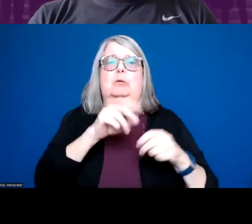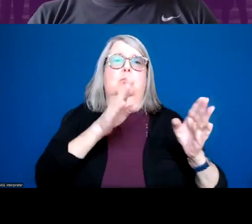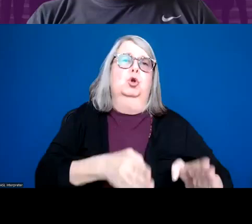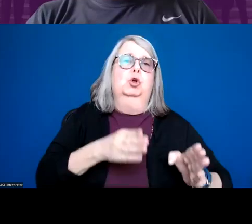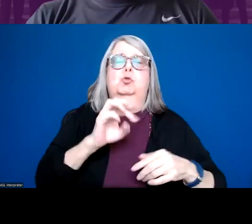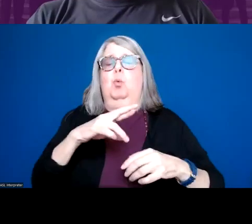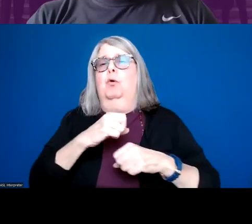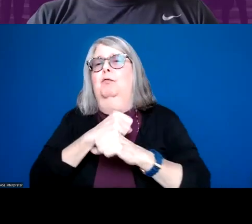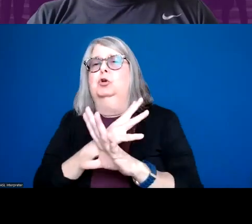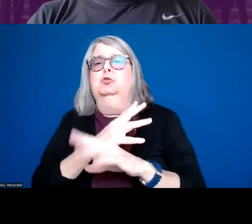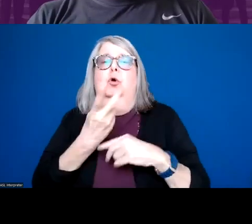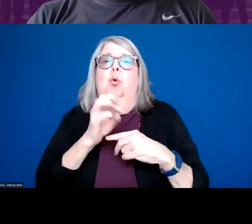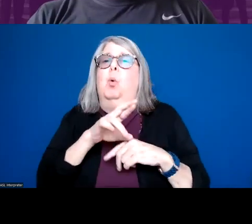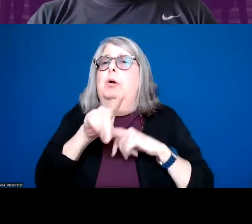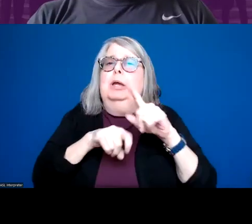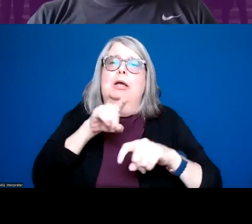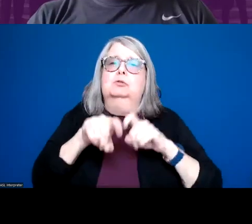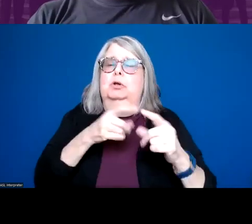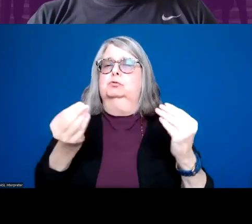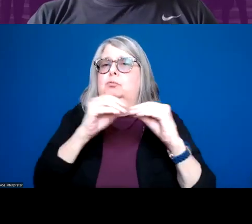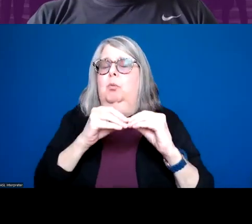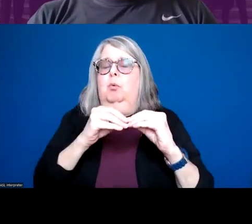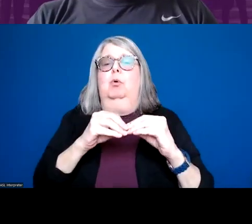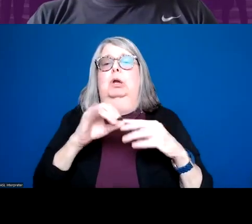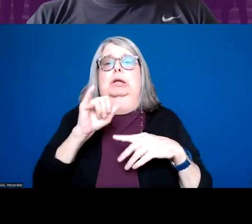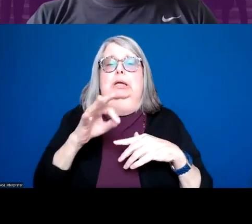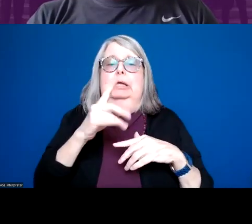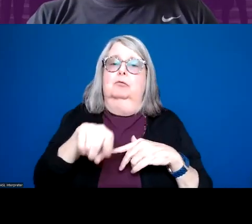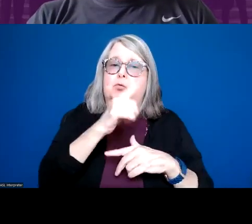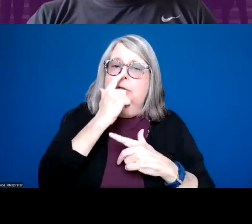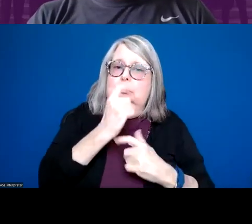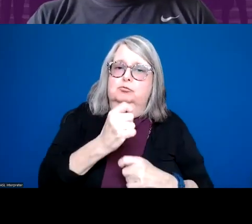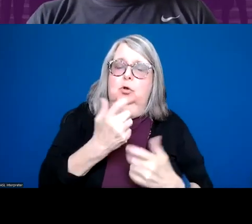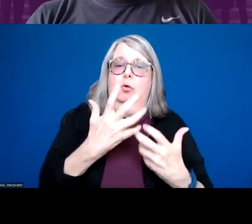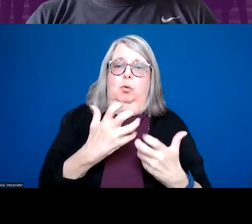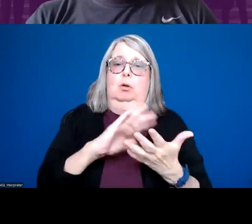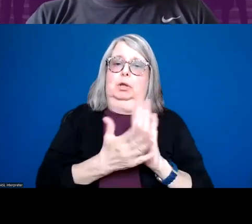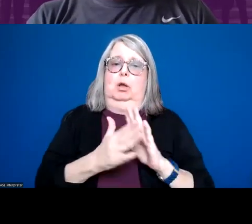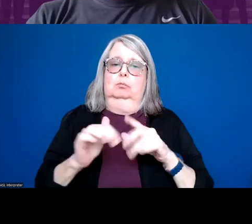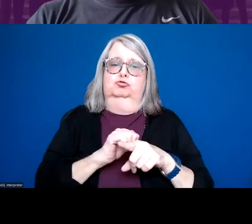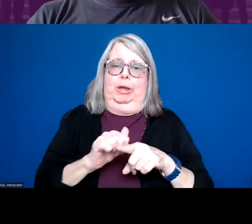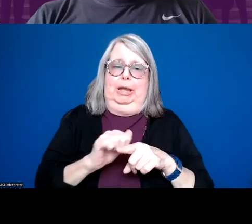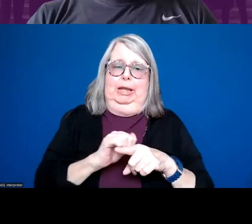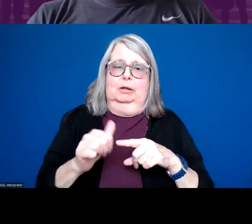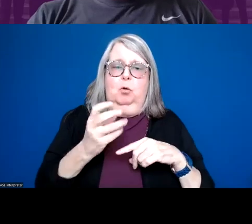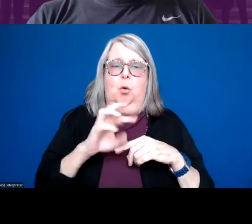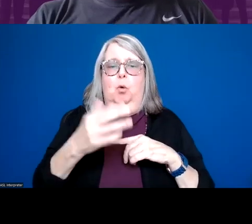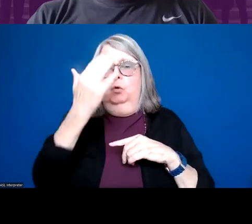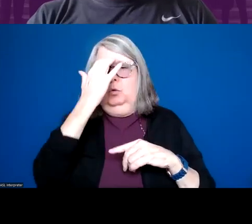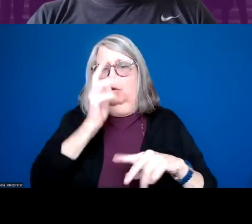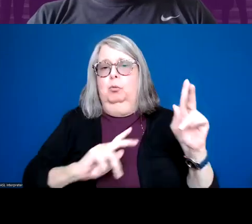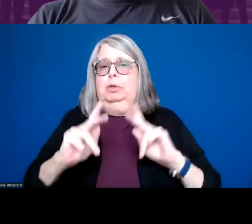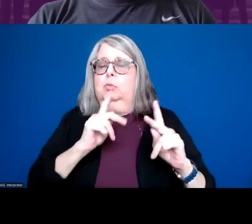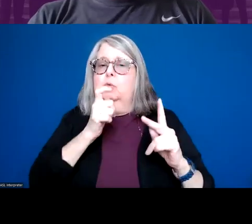to inquire more about it. And if you are interested in becoming a trained presenter, or you know of some individuals who would